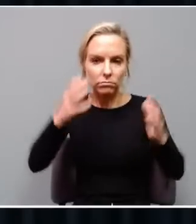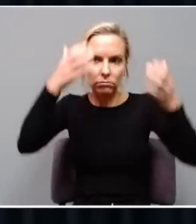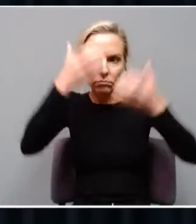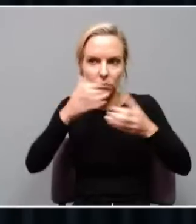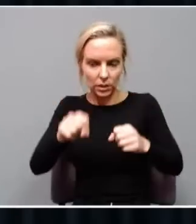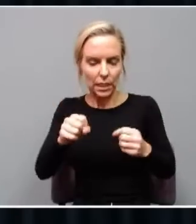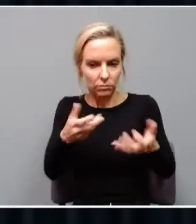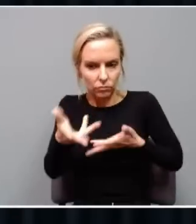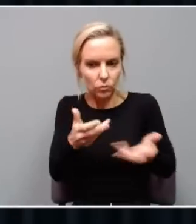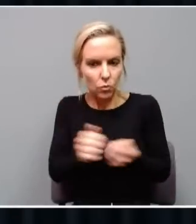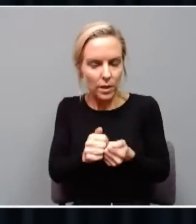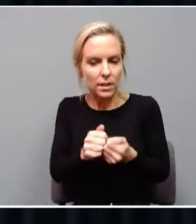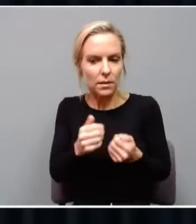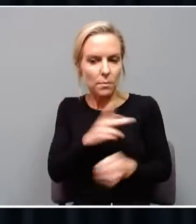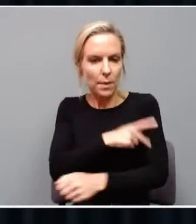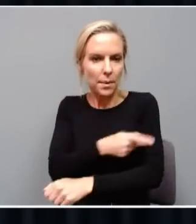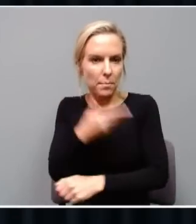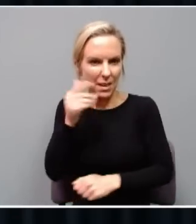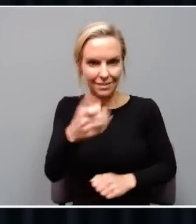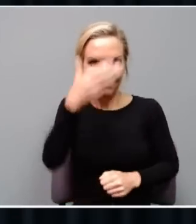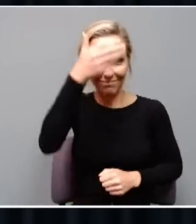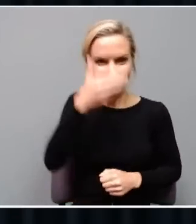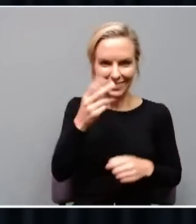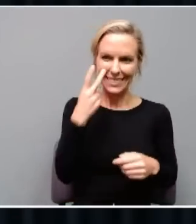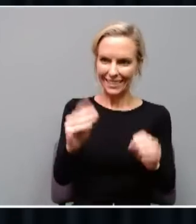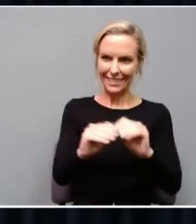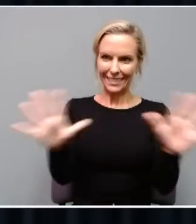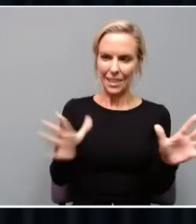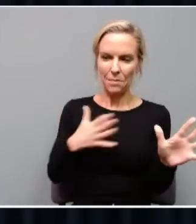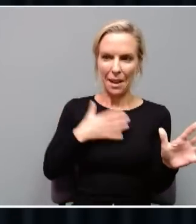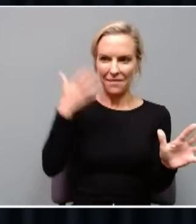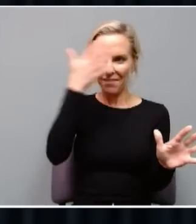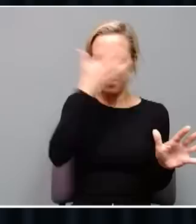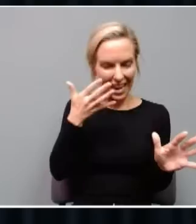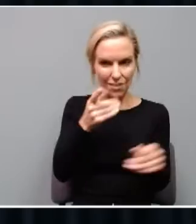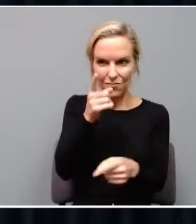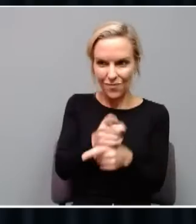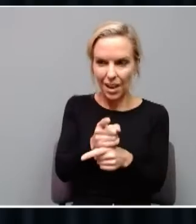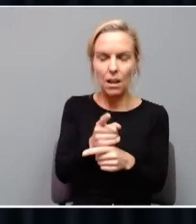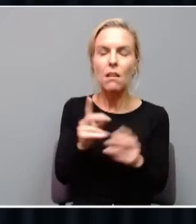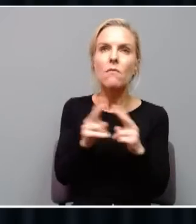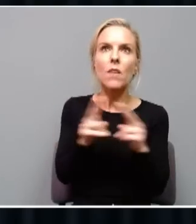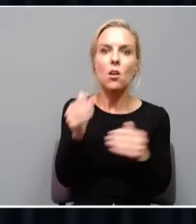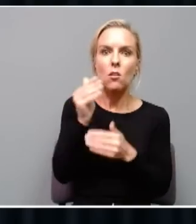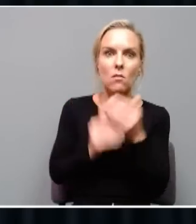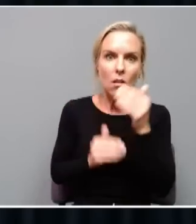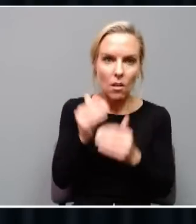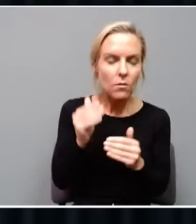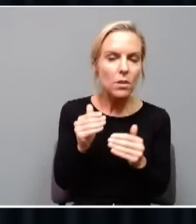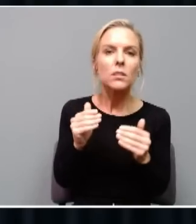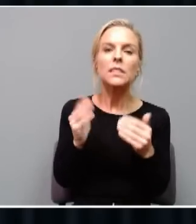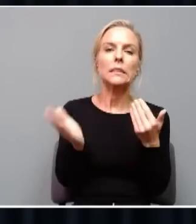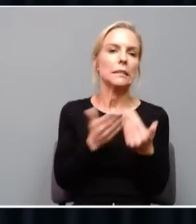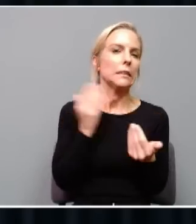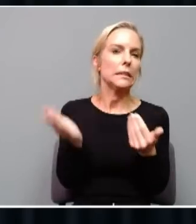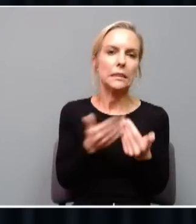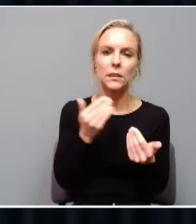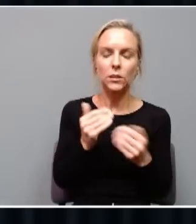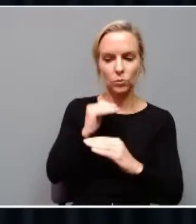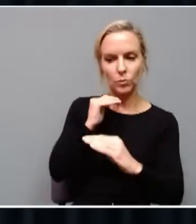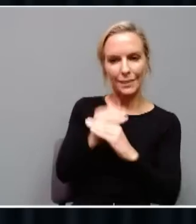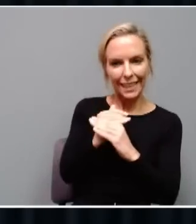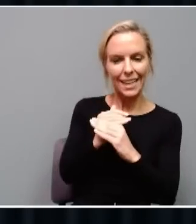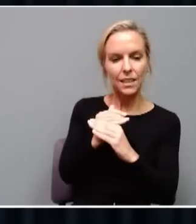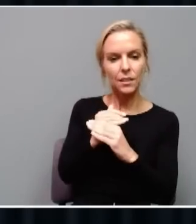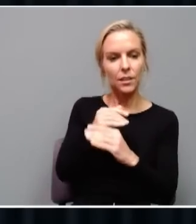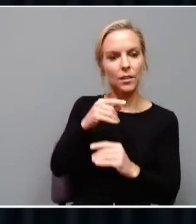as you can see, you can clearly see my face. So very comfortable, easy to use, protects our healthcare professionals